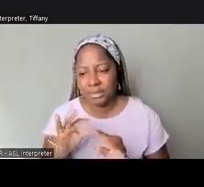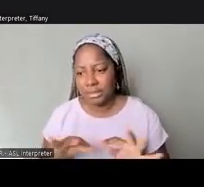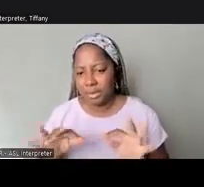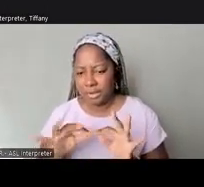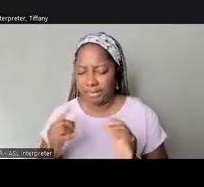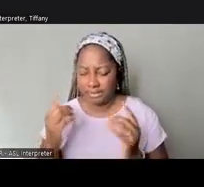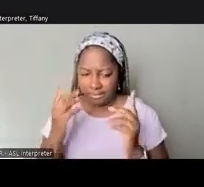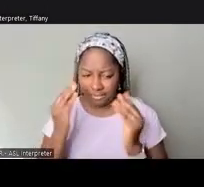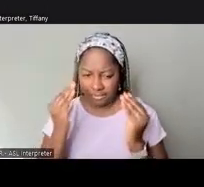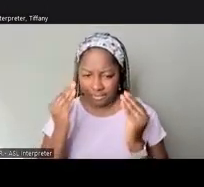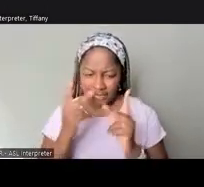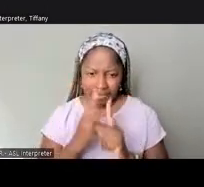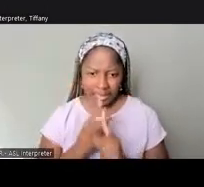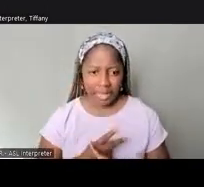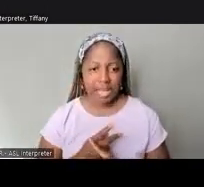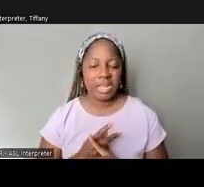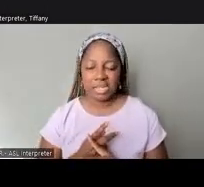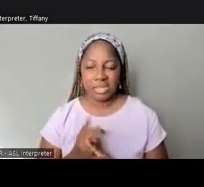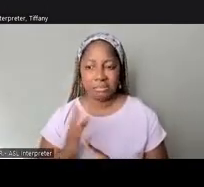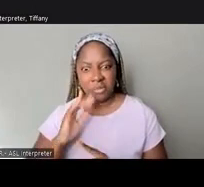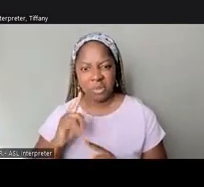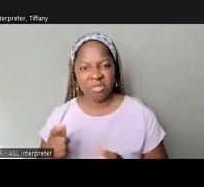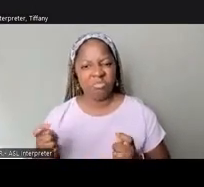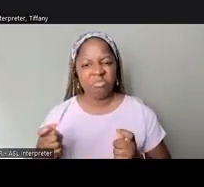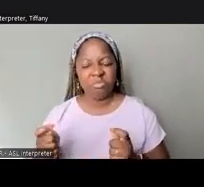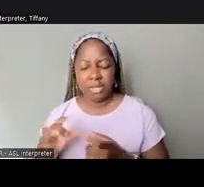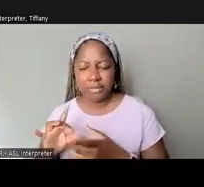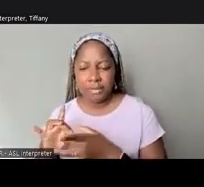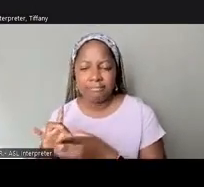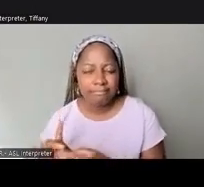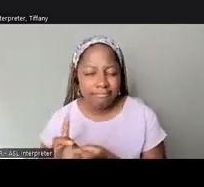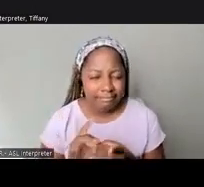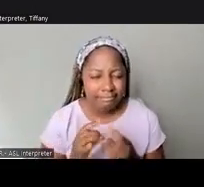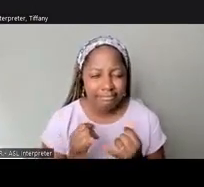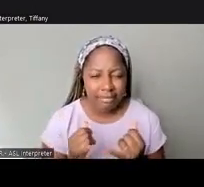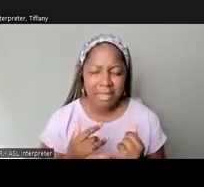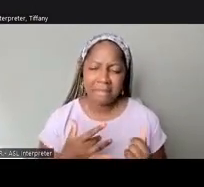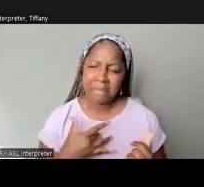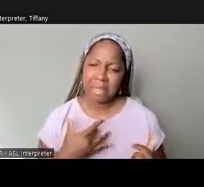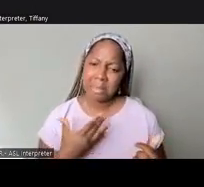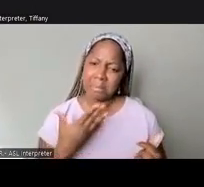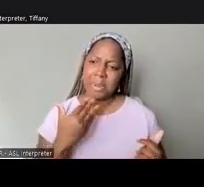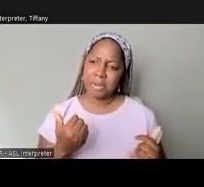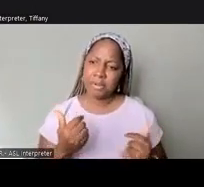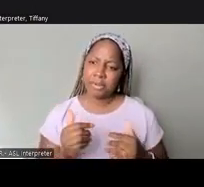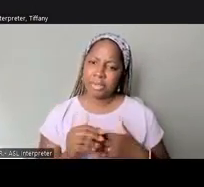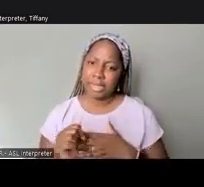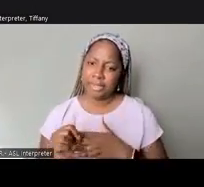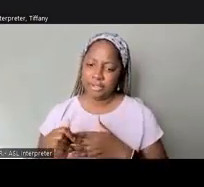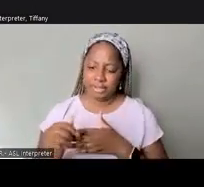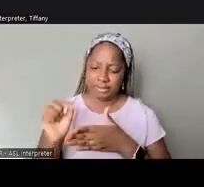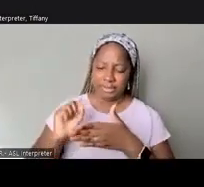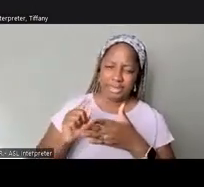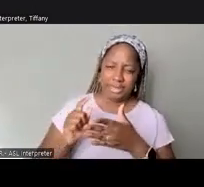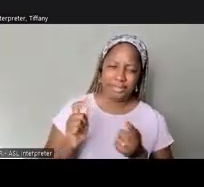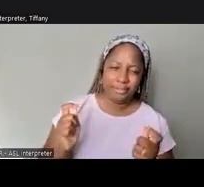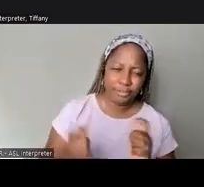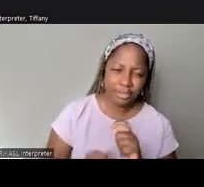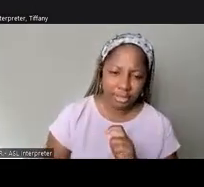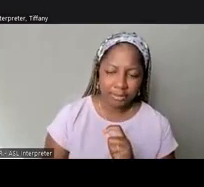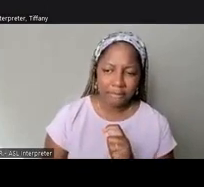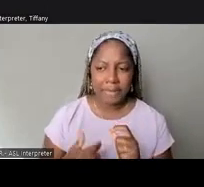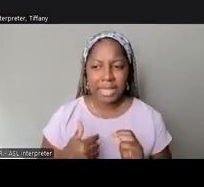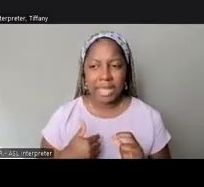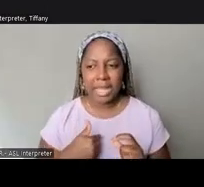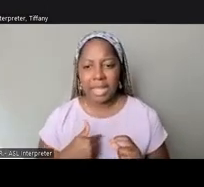and bridging relationships and supporting people? And so that feels like a better place for me to have leadership in a different way like that. And I don't have to be